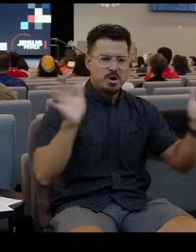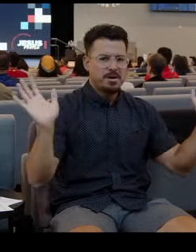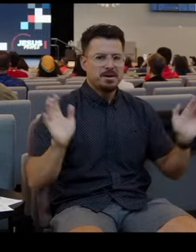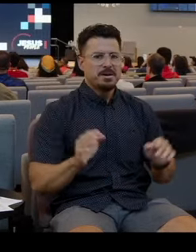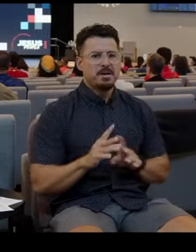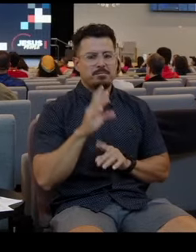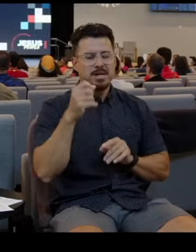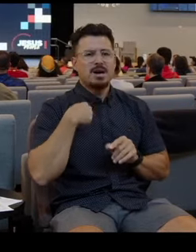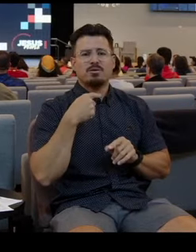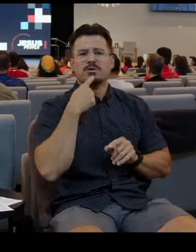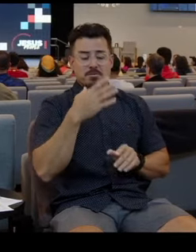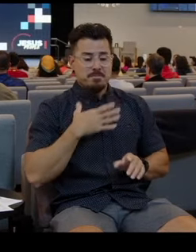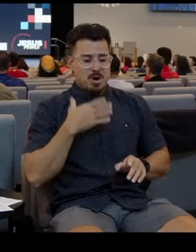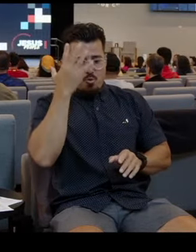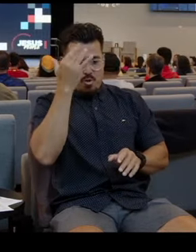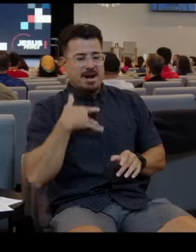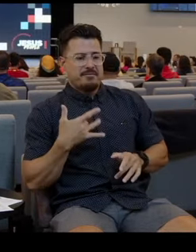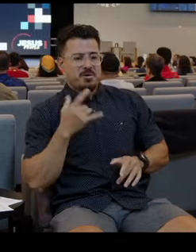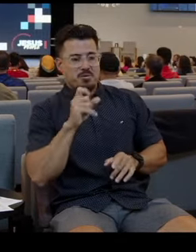my point of view as well.